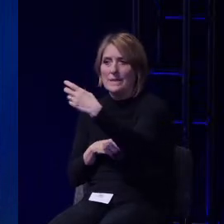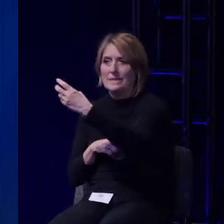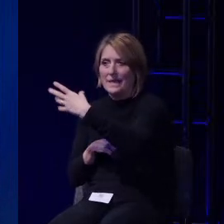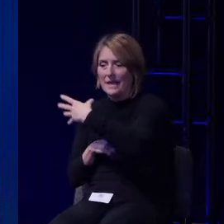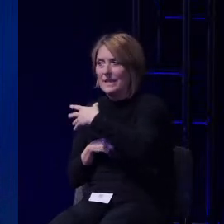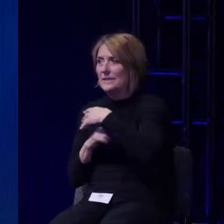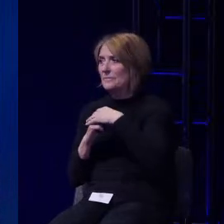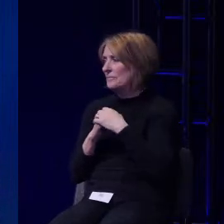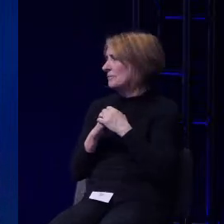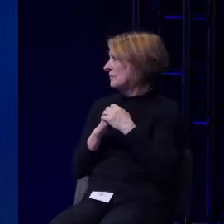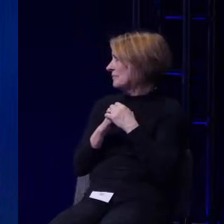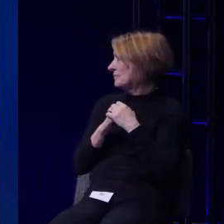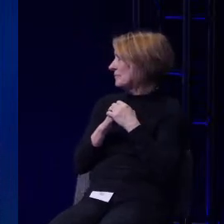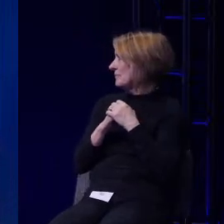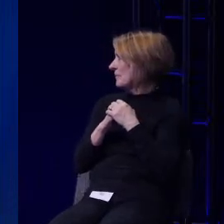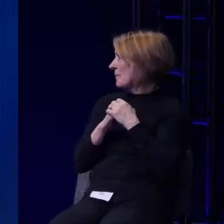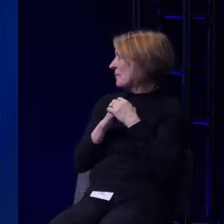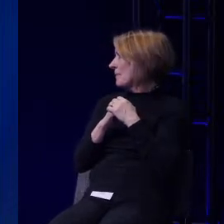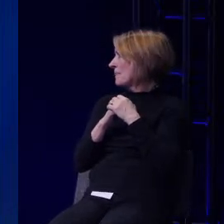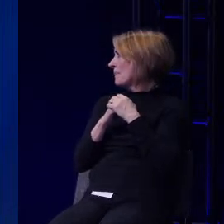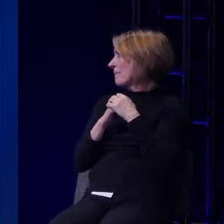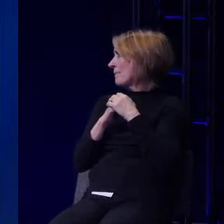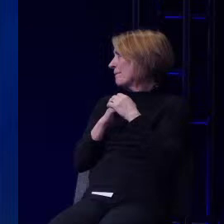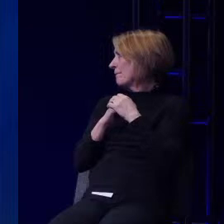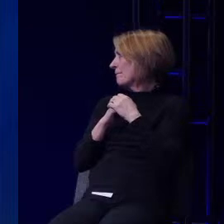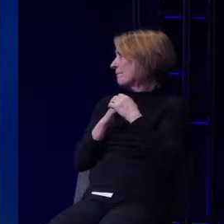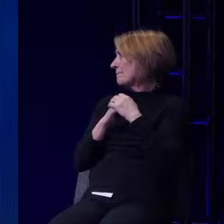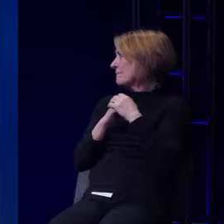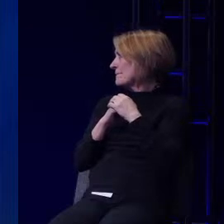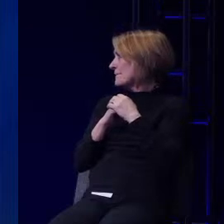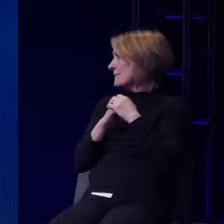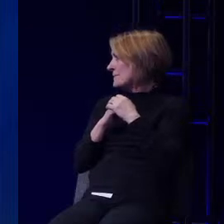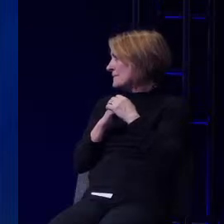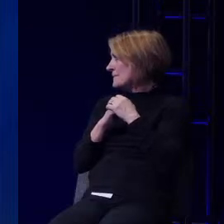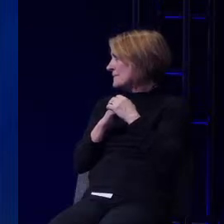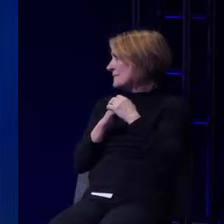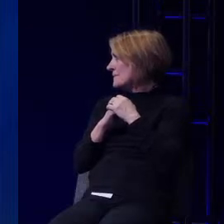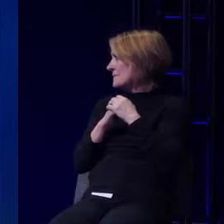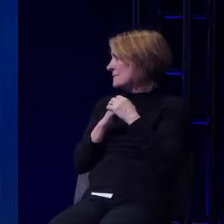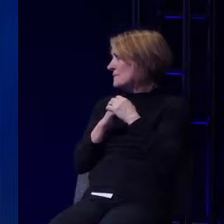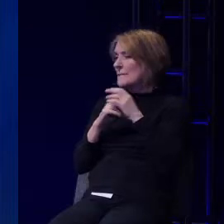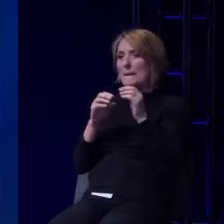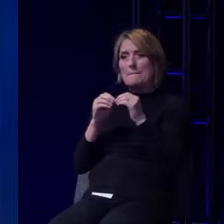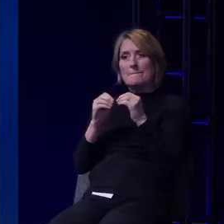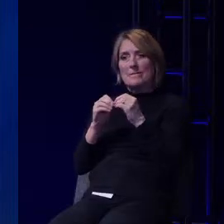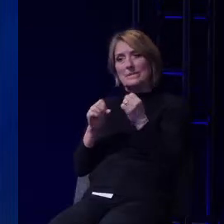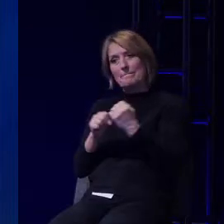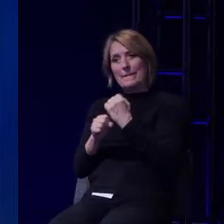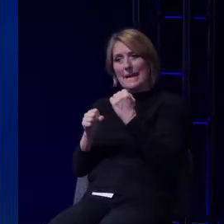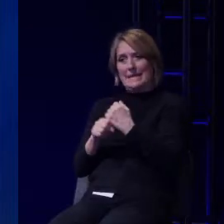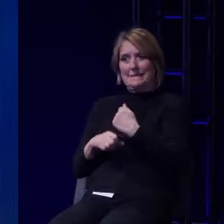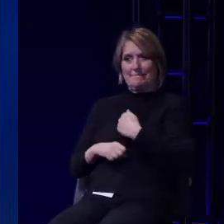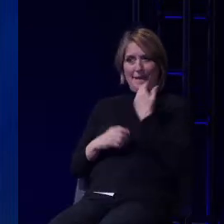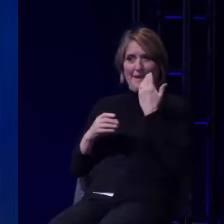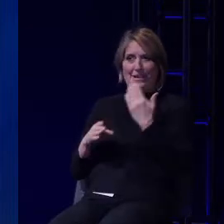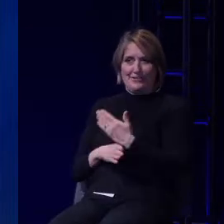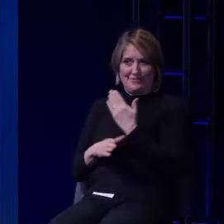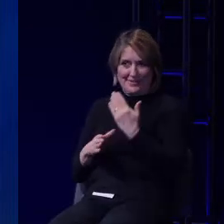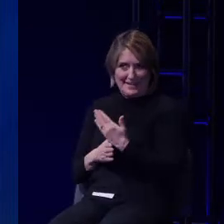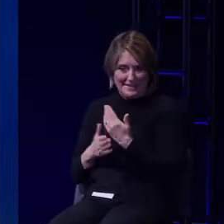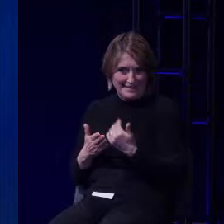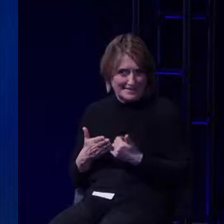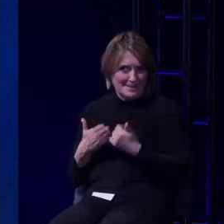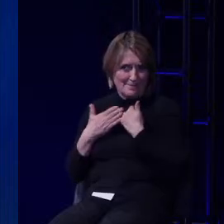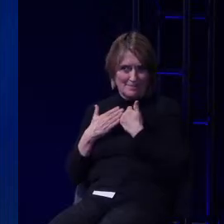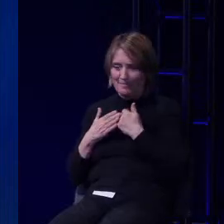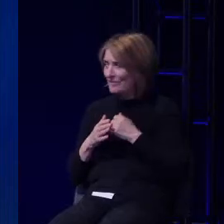to Michael Winterbottom, actually. You probably Barry he's actually made my career. No, I didn't mean it like True.